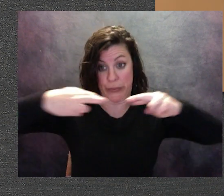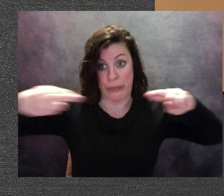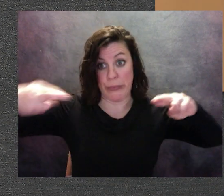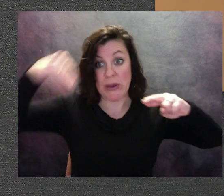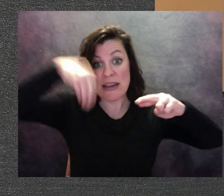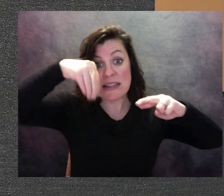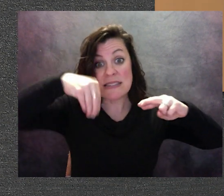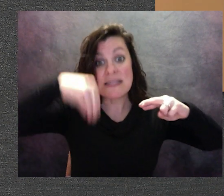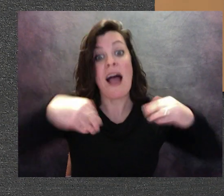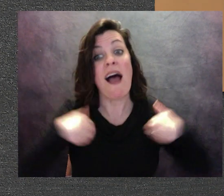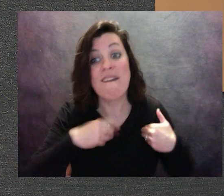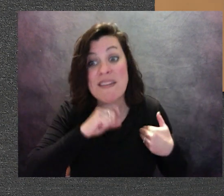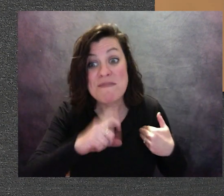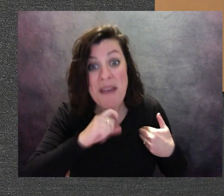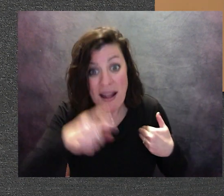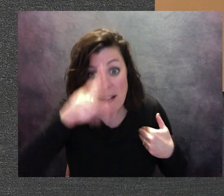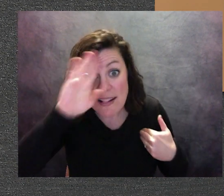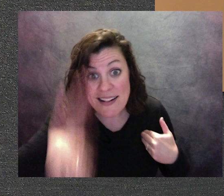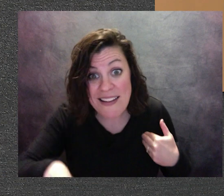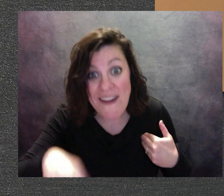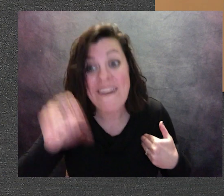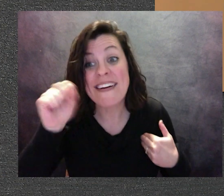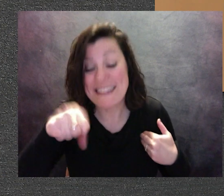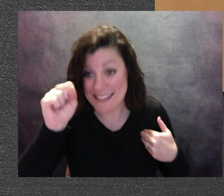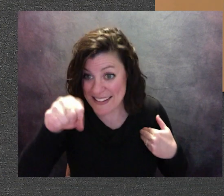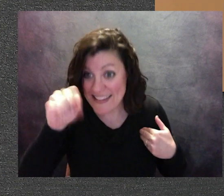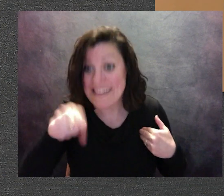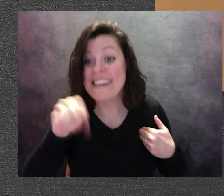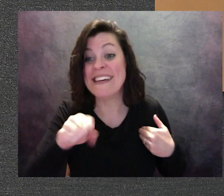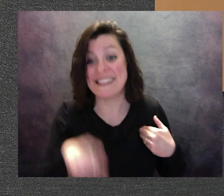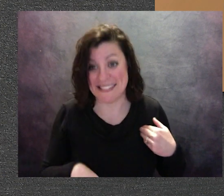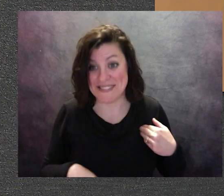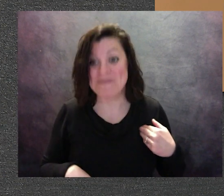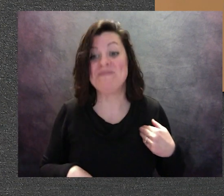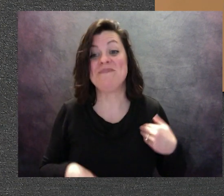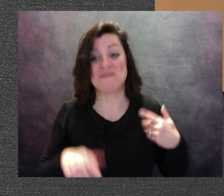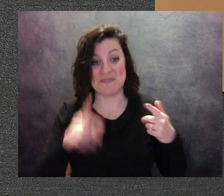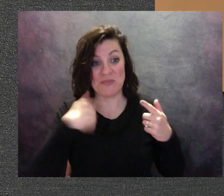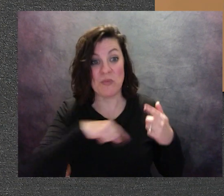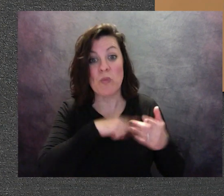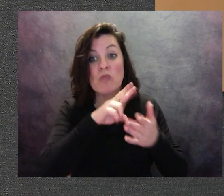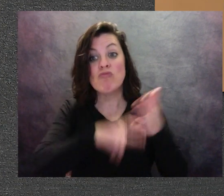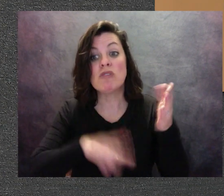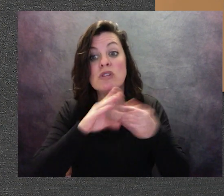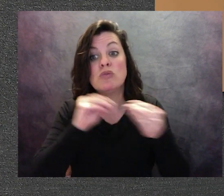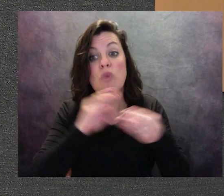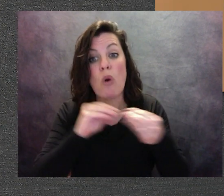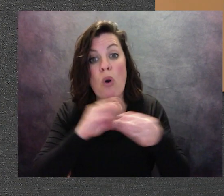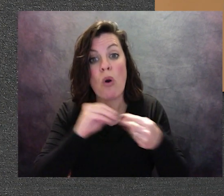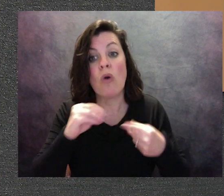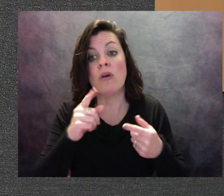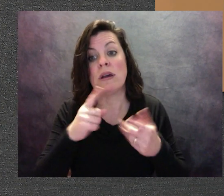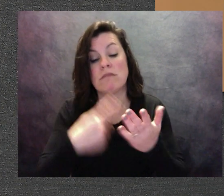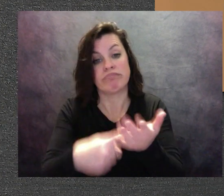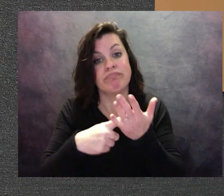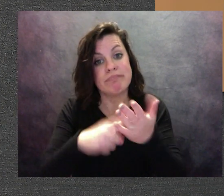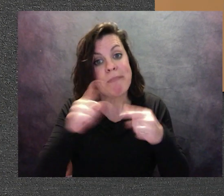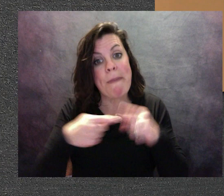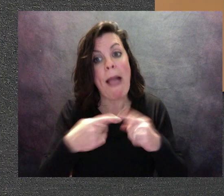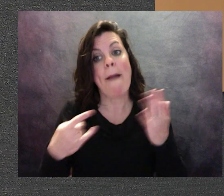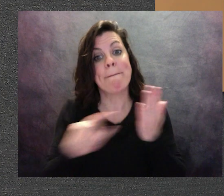you know that? Yes. Well, when we read that story, it talked about the magnets and how it sticks to